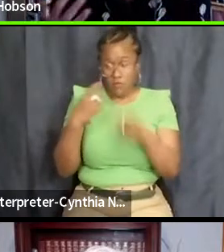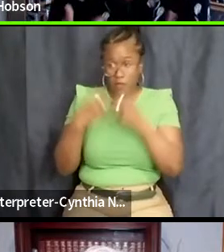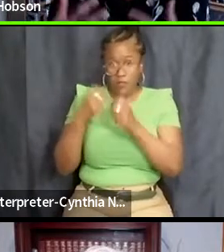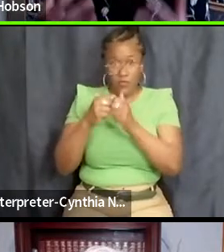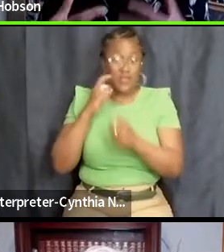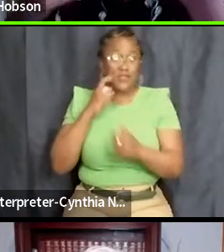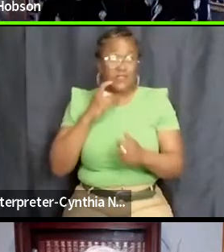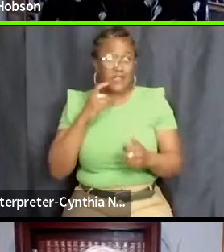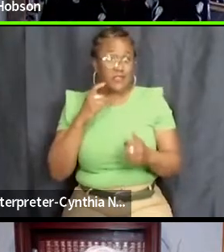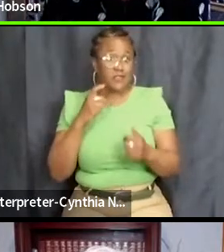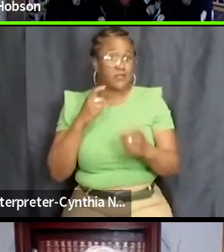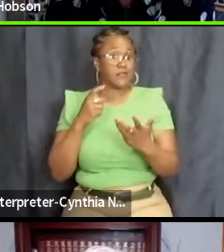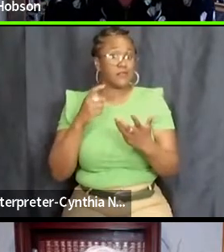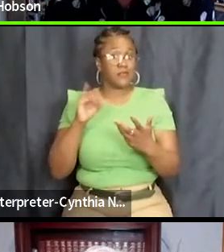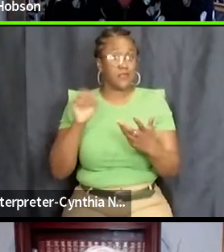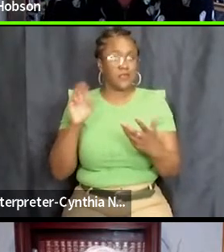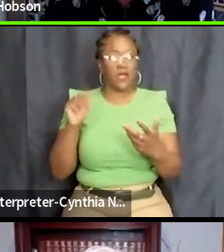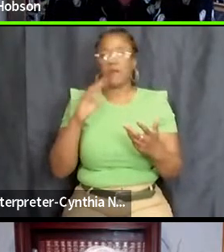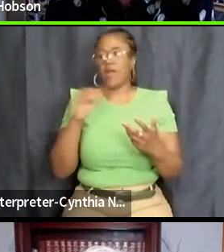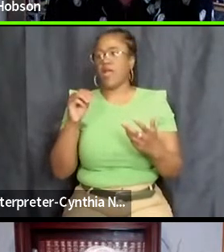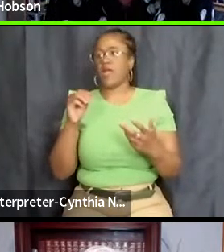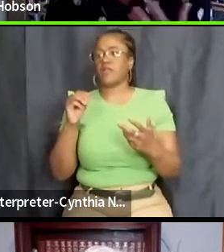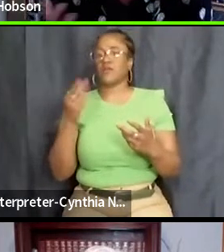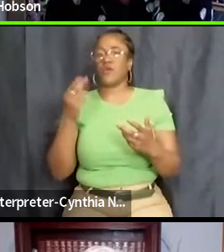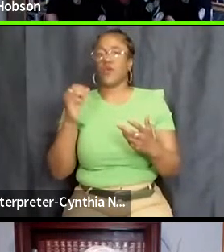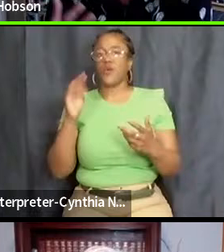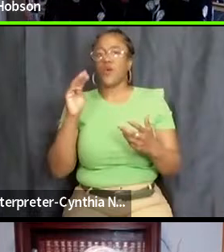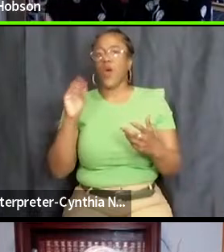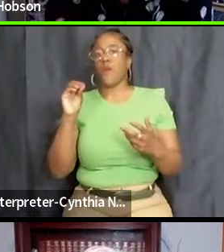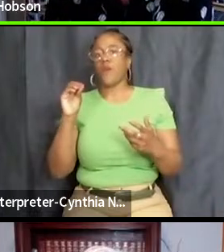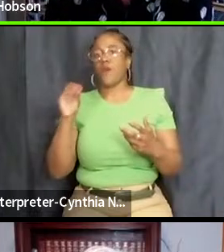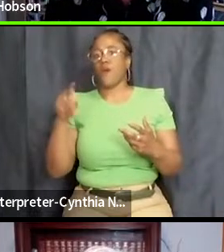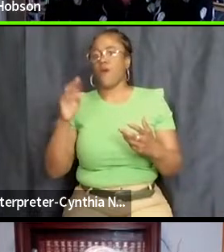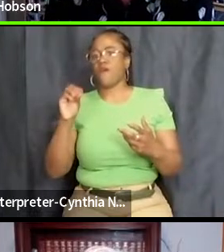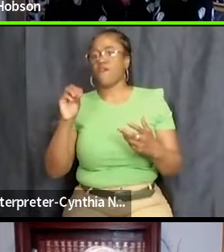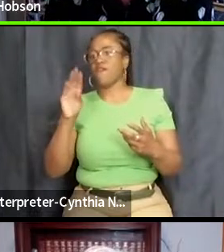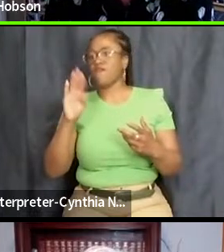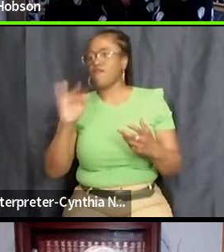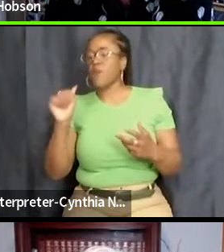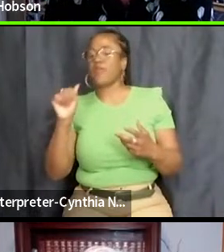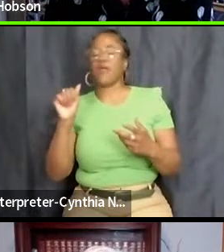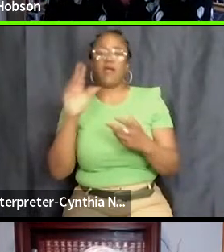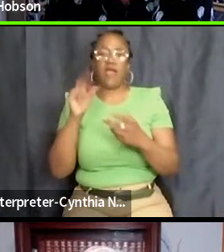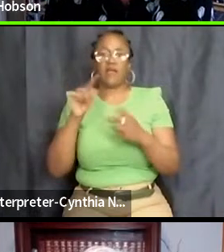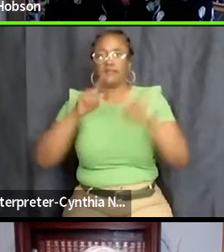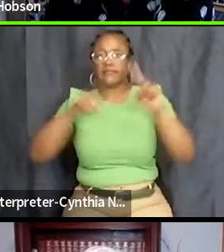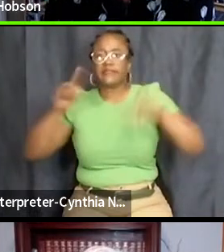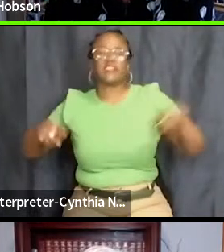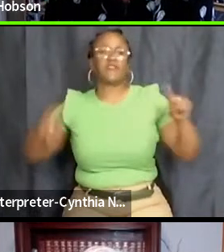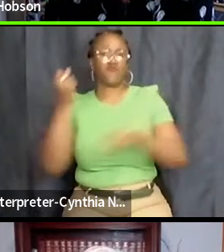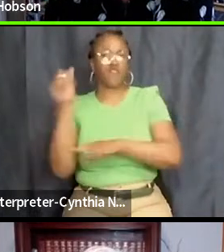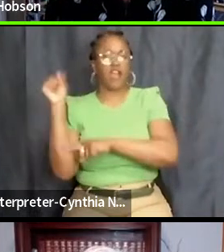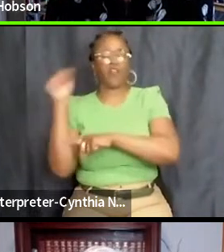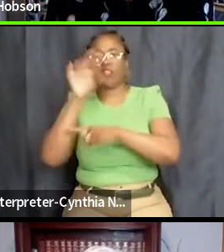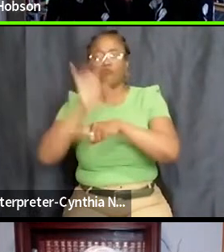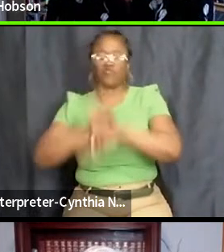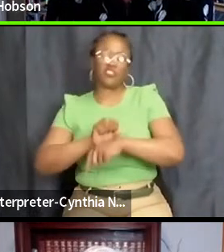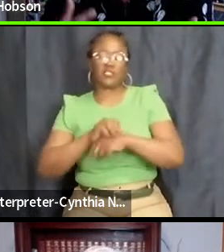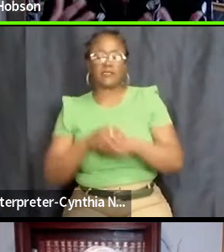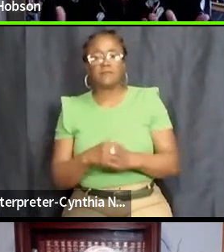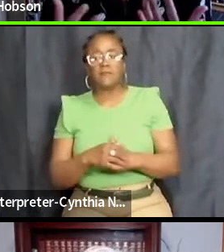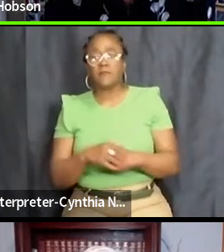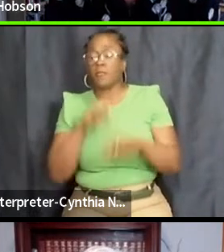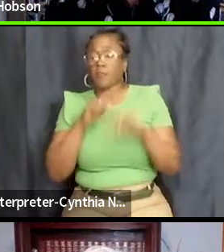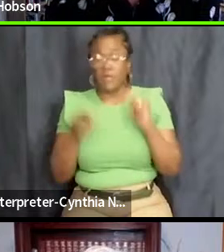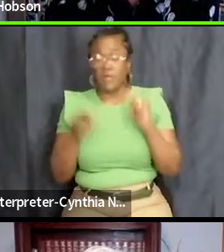homophobia, racism that have really troubled many different kinds of radical traditions, right? But